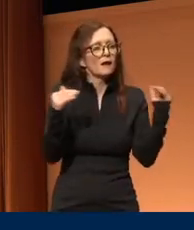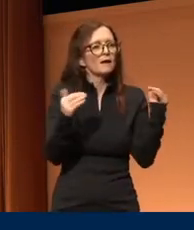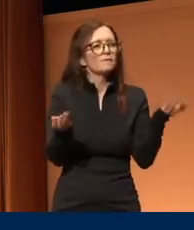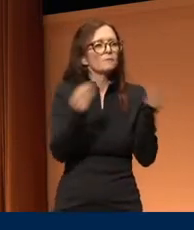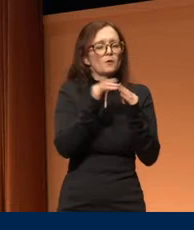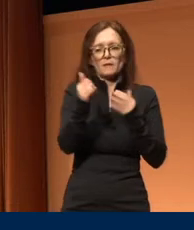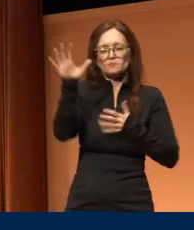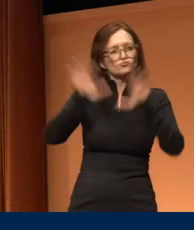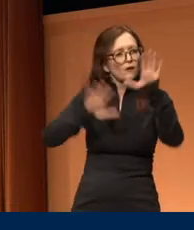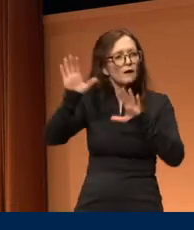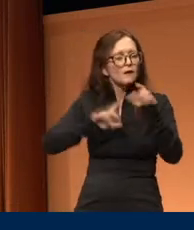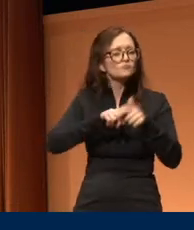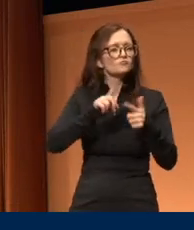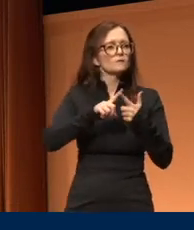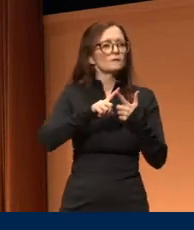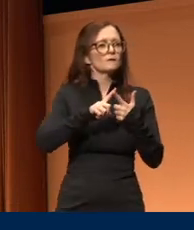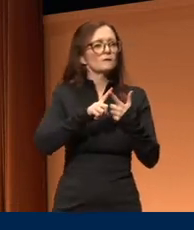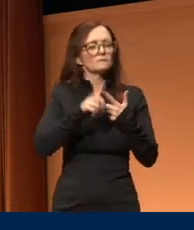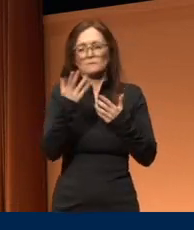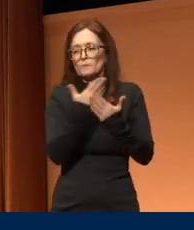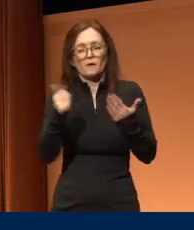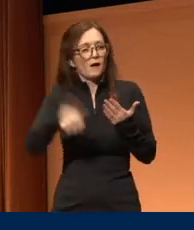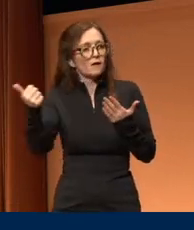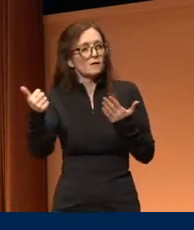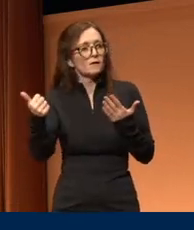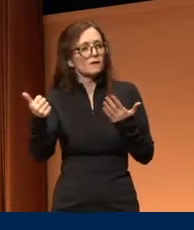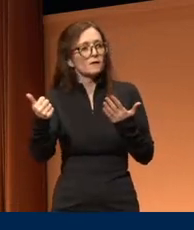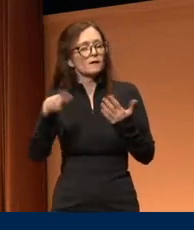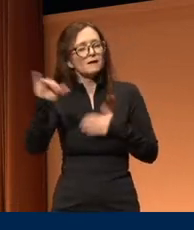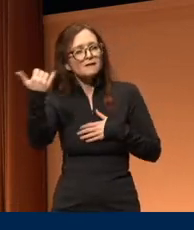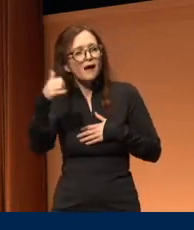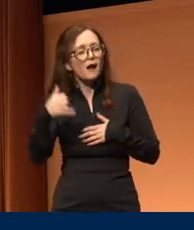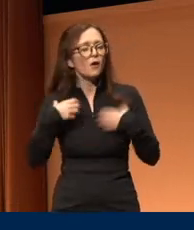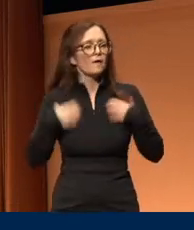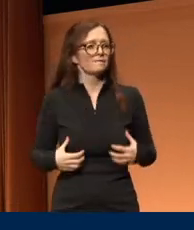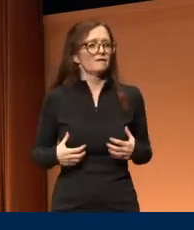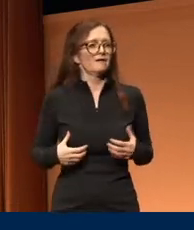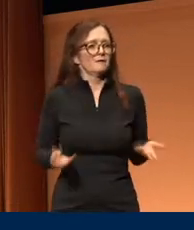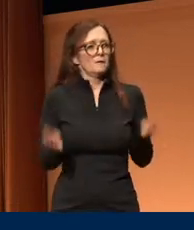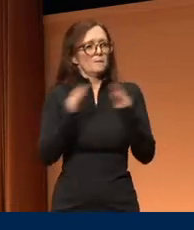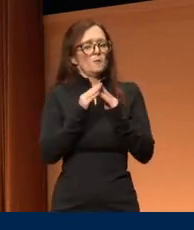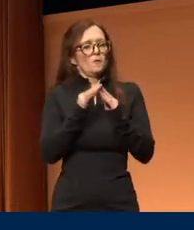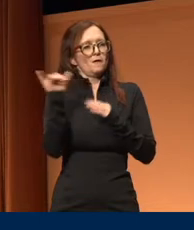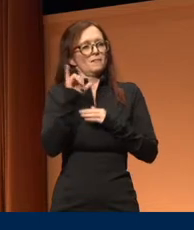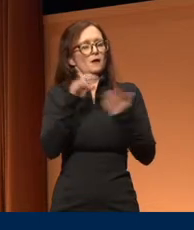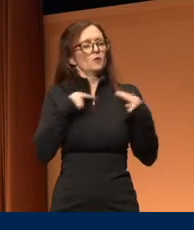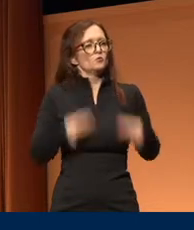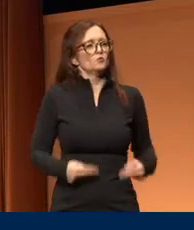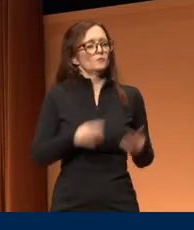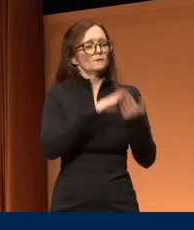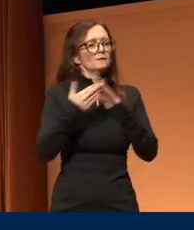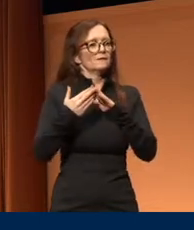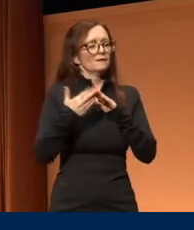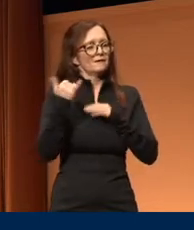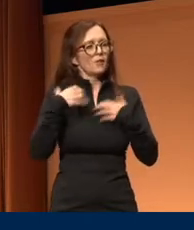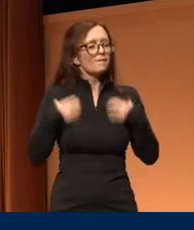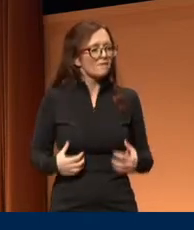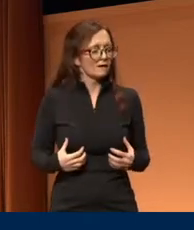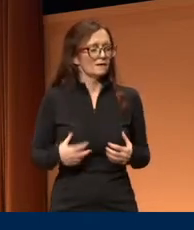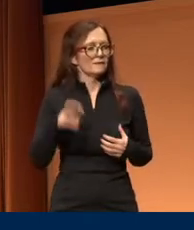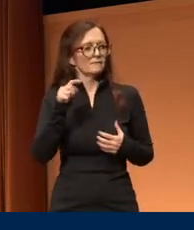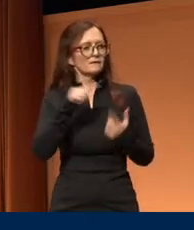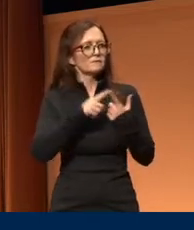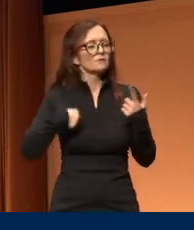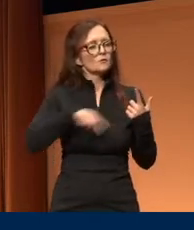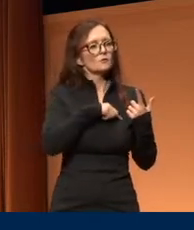it, you are there, you exist. Or someone else, Yellow Vests are reinventing a human society. The vest, it's our soul. We